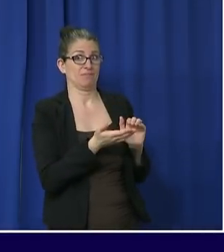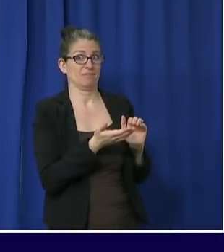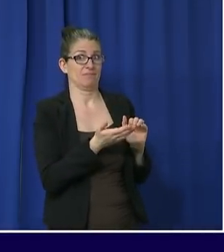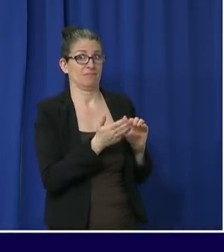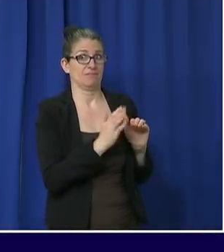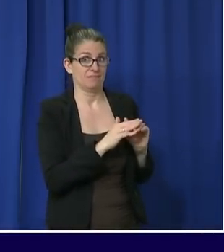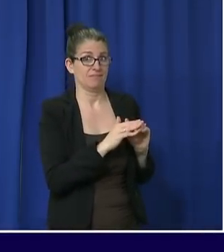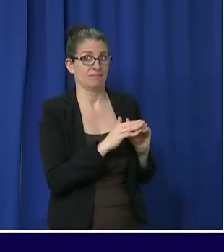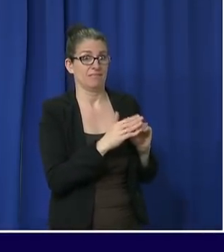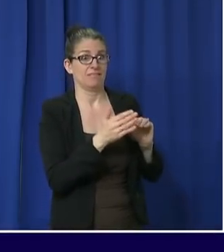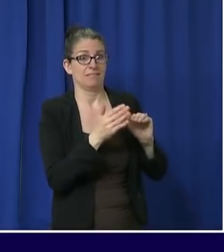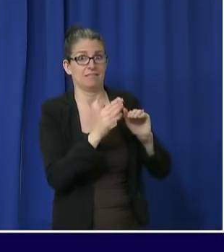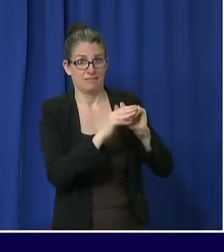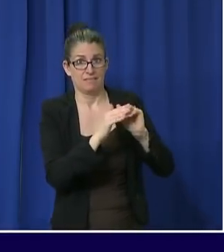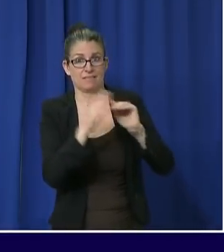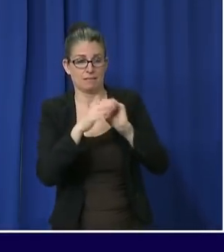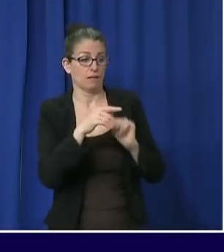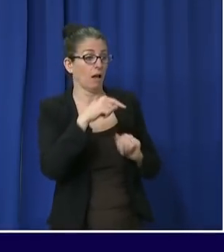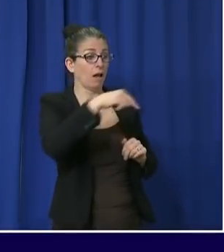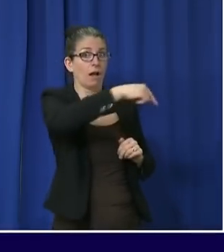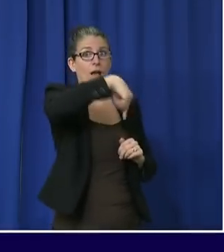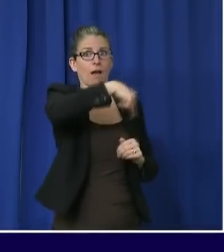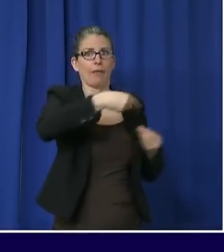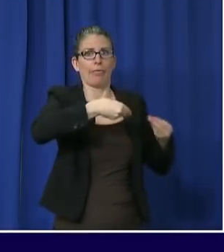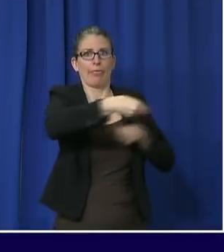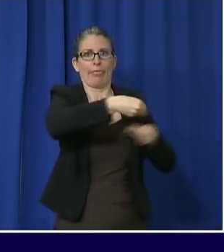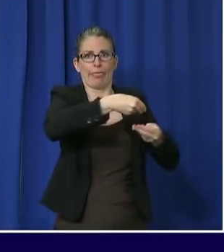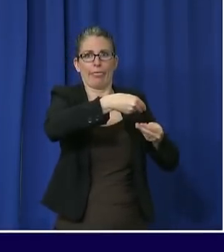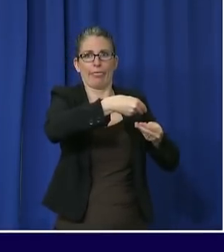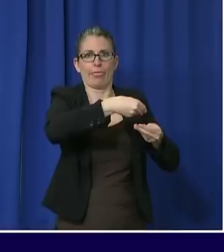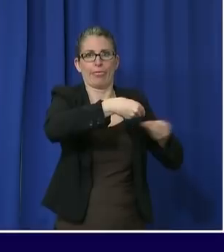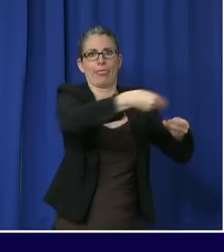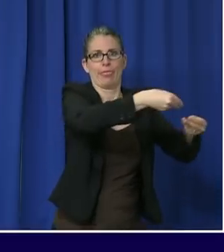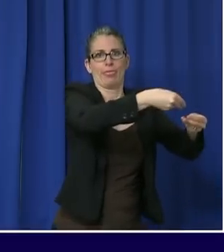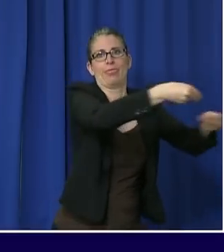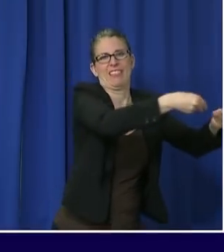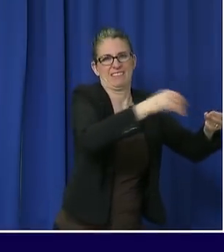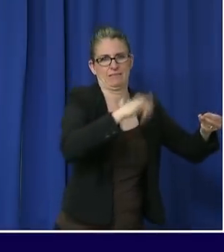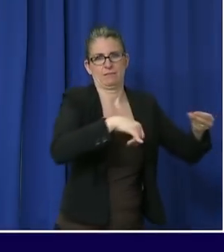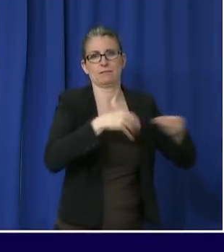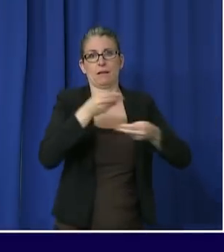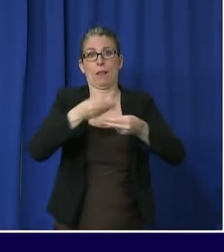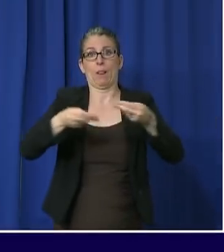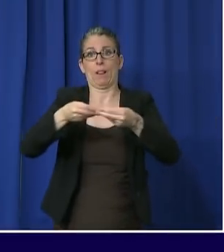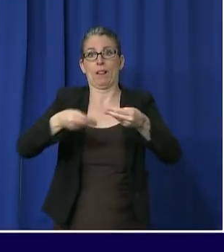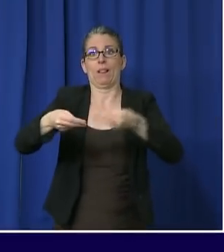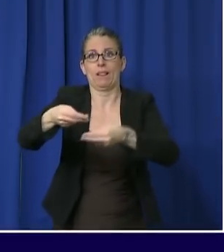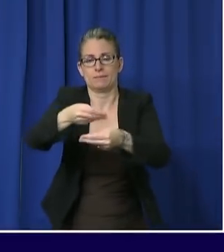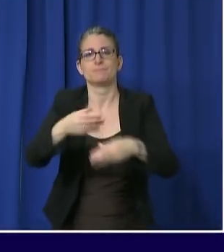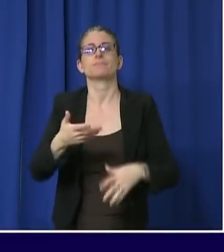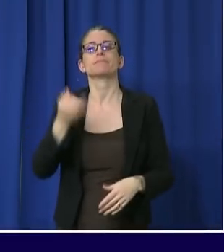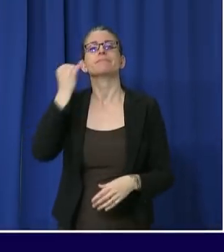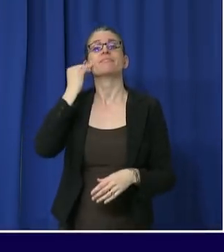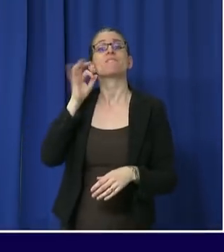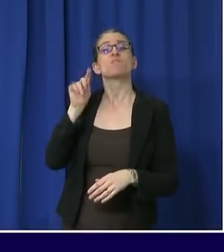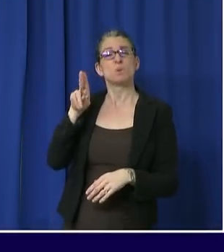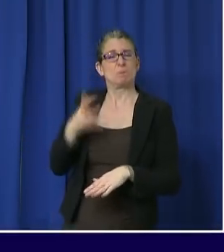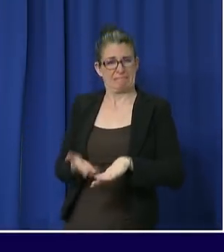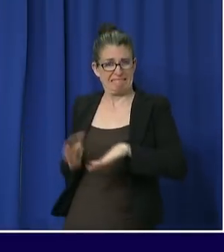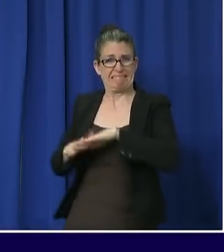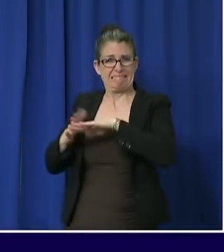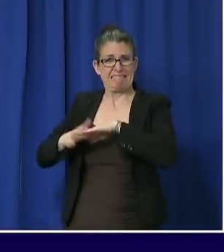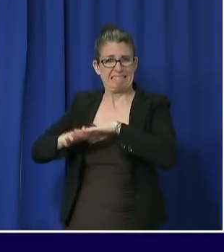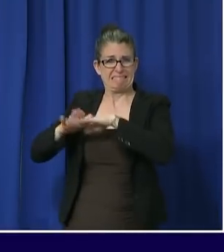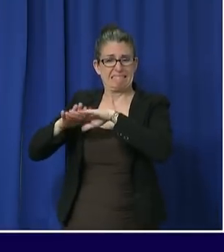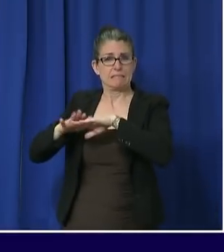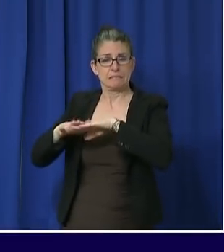cases of flu, but that doesn't mean that there is one big outbreak happening. What defines an outbreak, the essence of